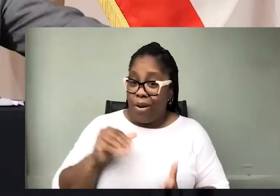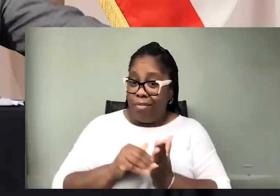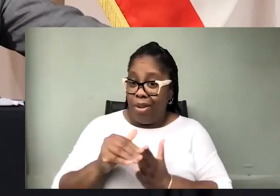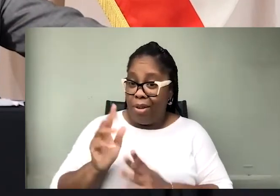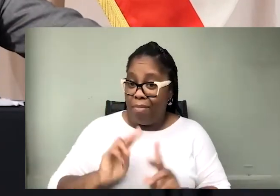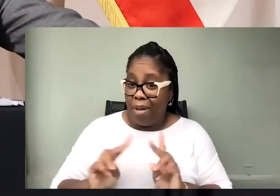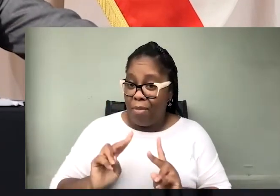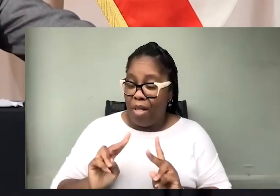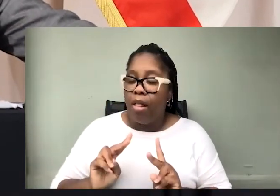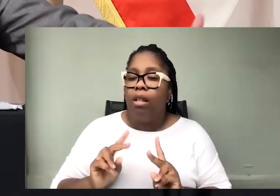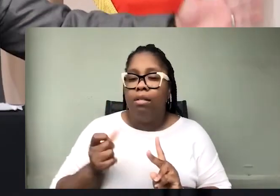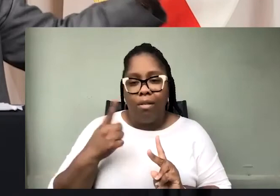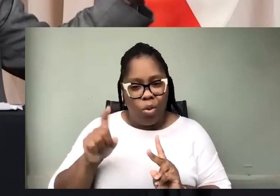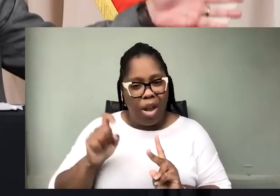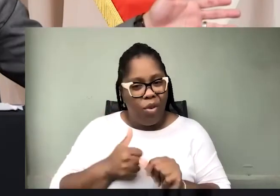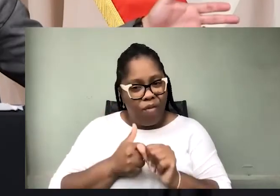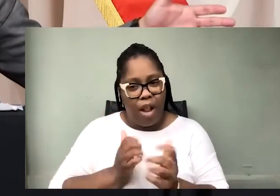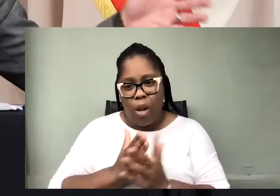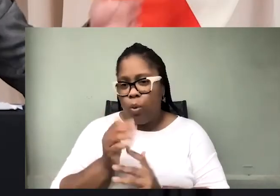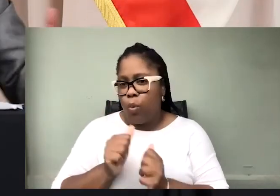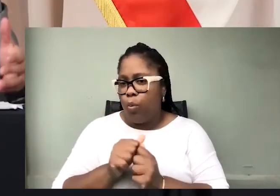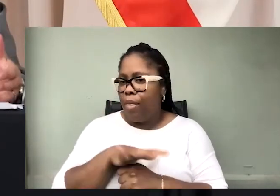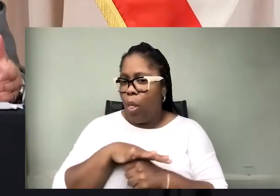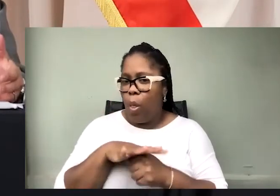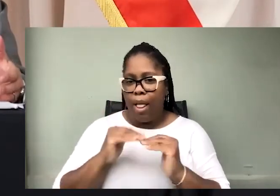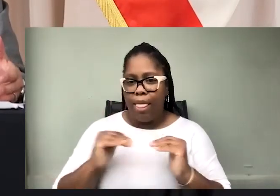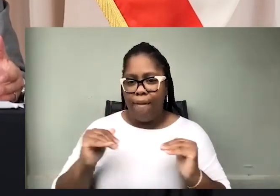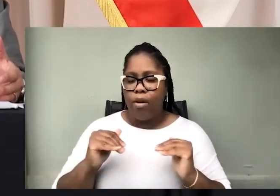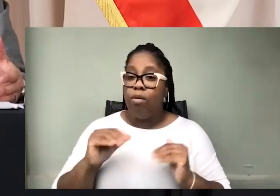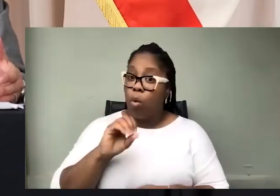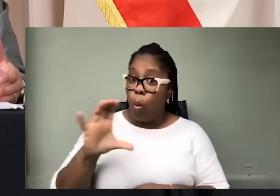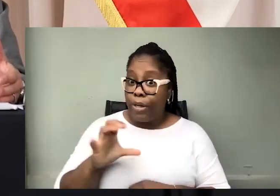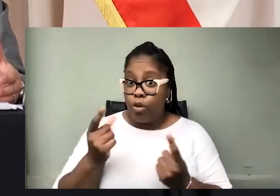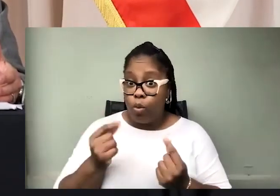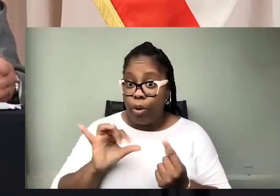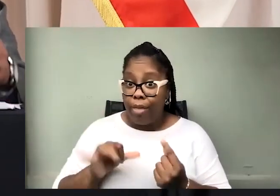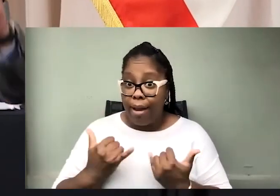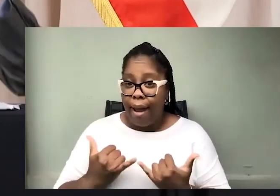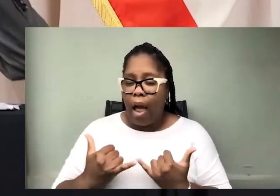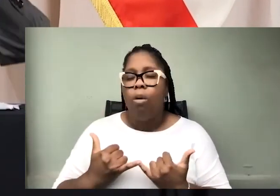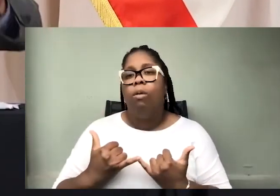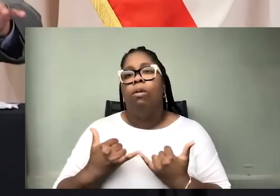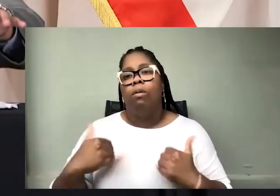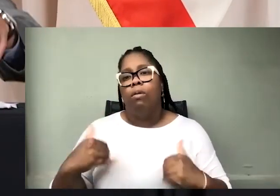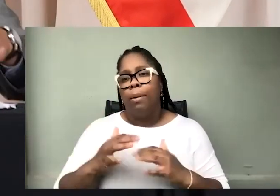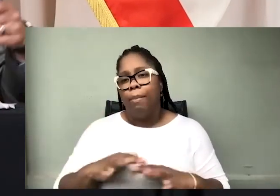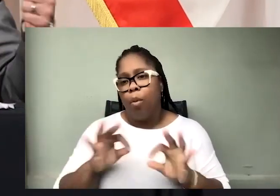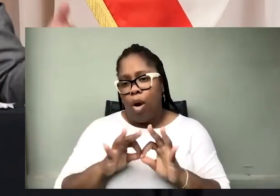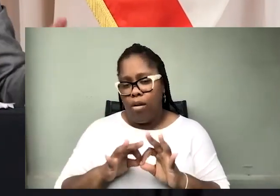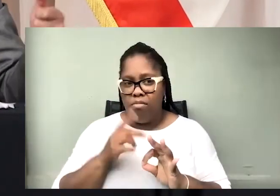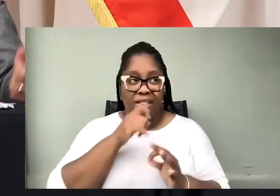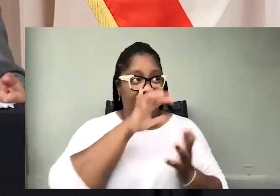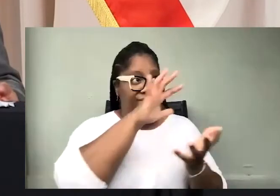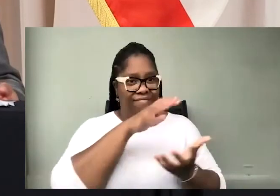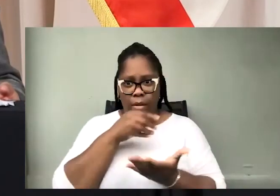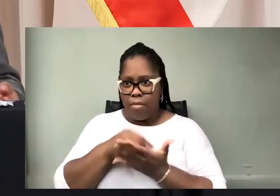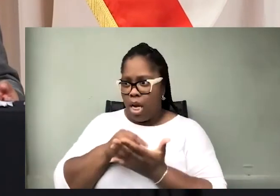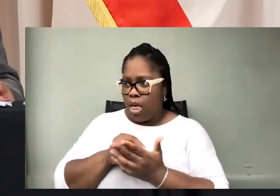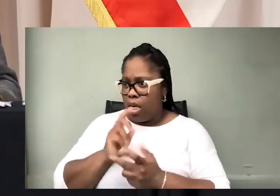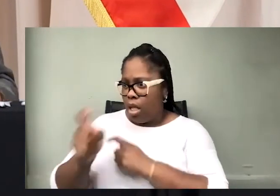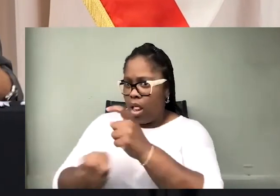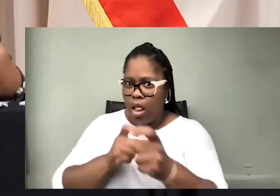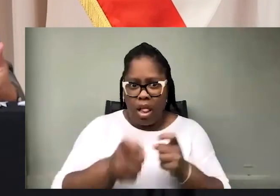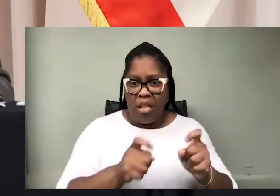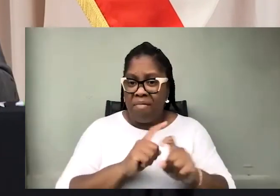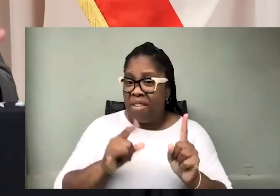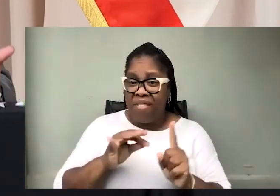we have the follow-through at the local level. So what the county is doing is so important because we can direct money, but if it's not being utilized in the right